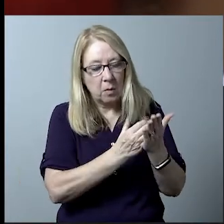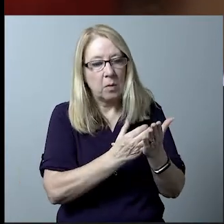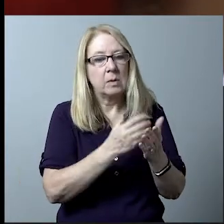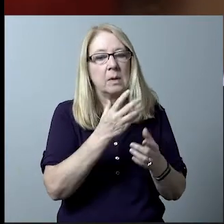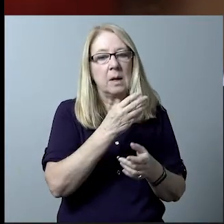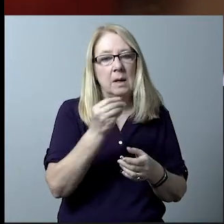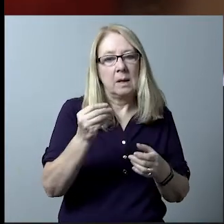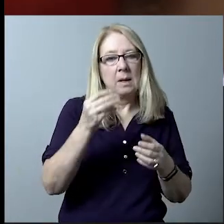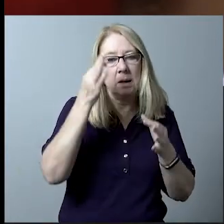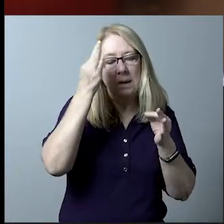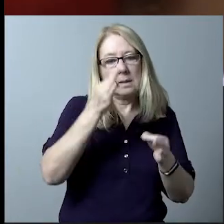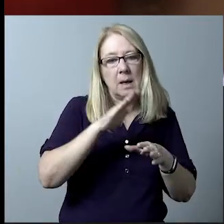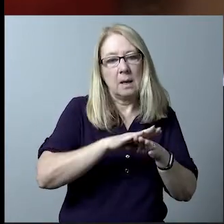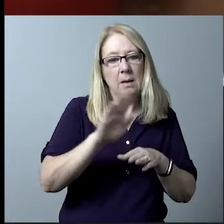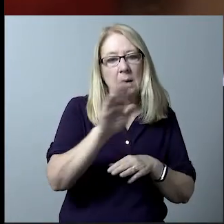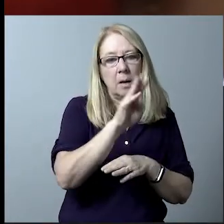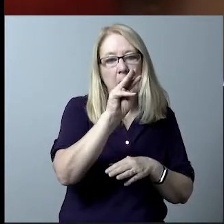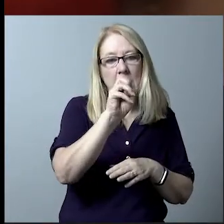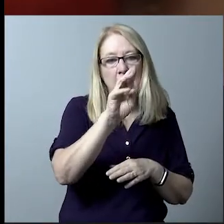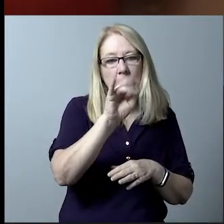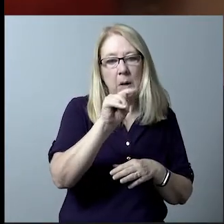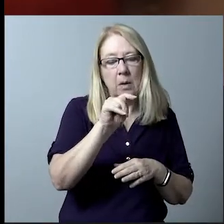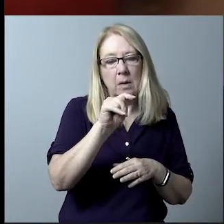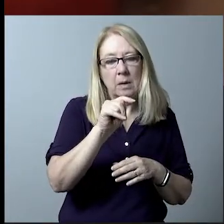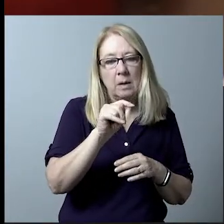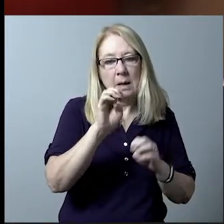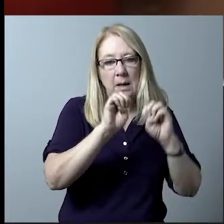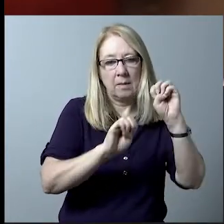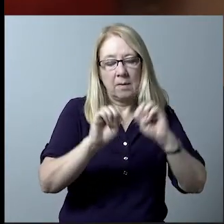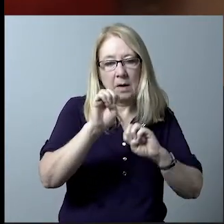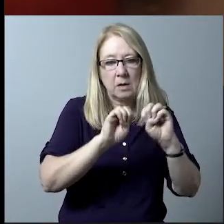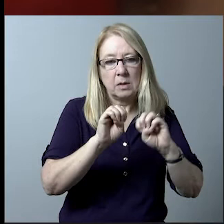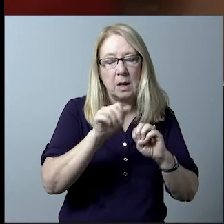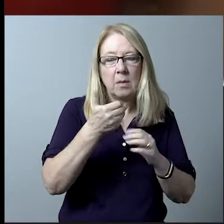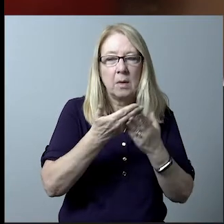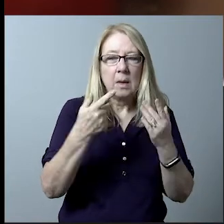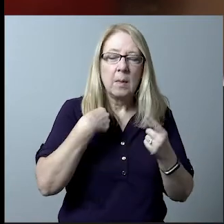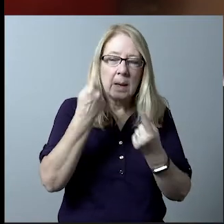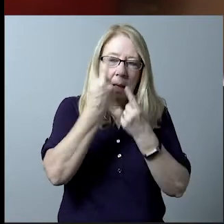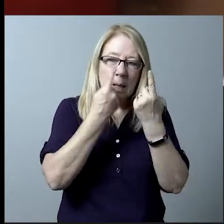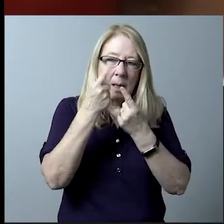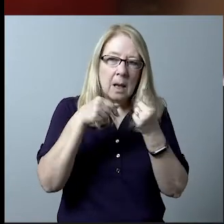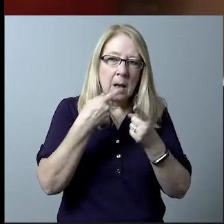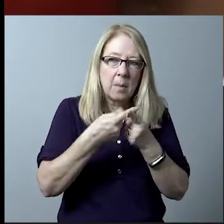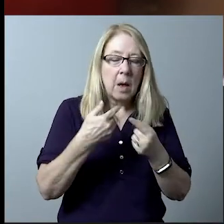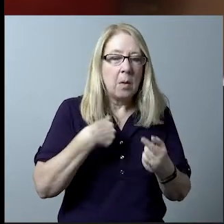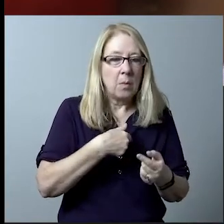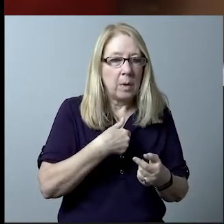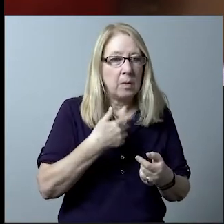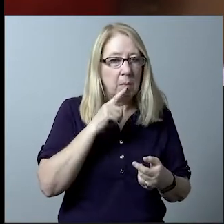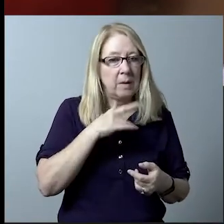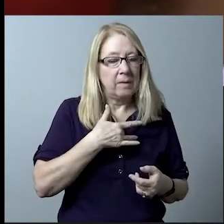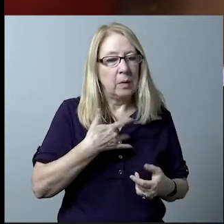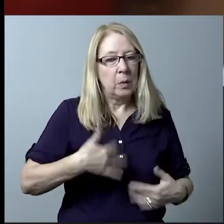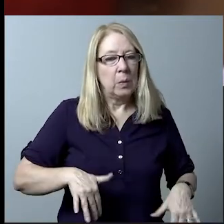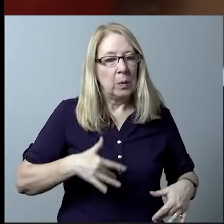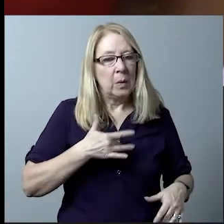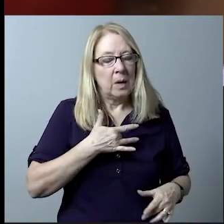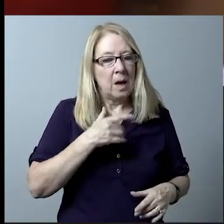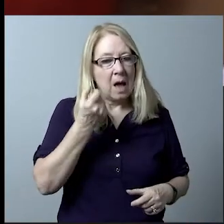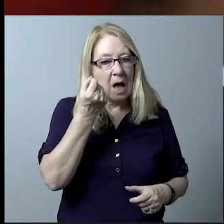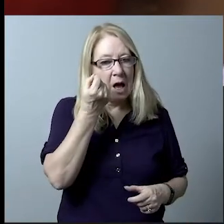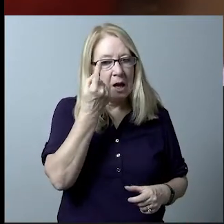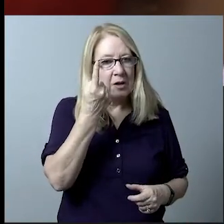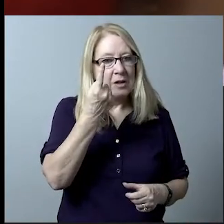them for their students and their merit evaluations. Finally, a couple other things I thought we would think about is that, you know, really